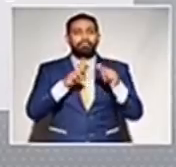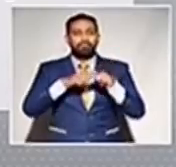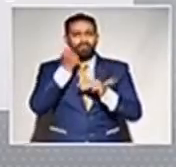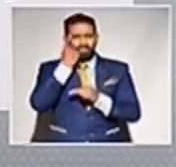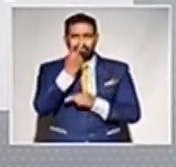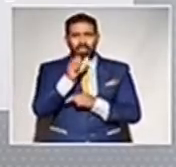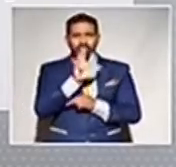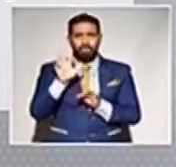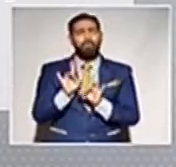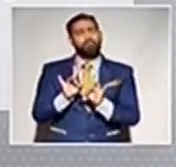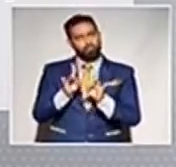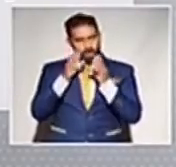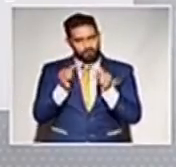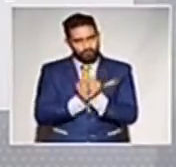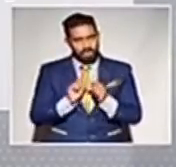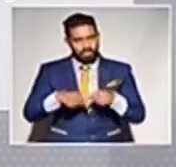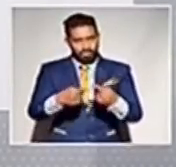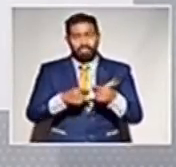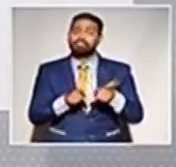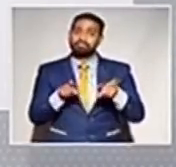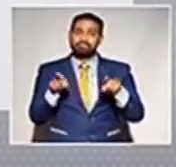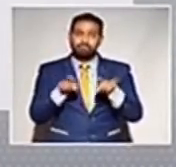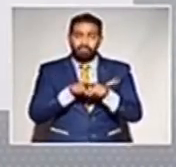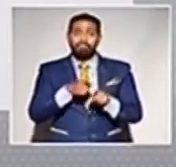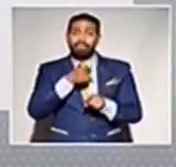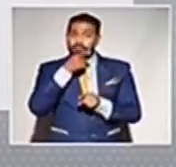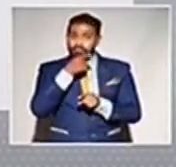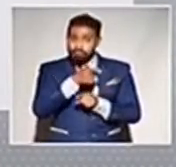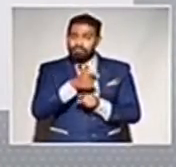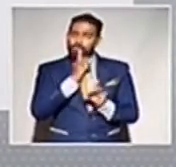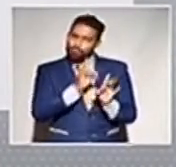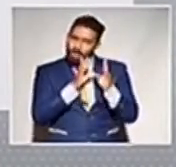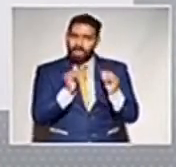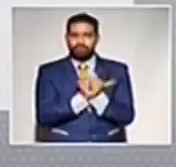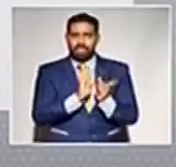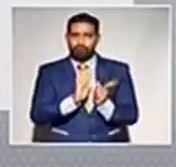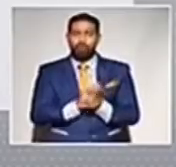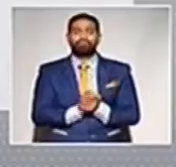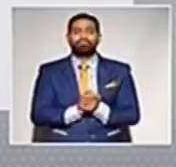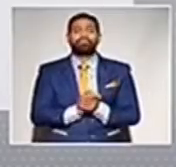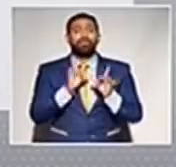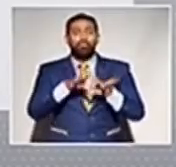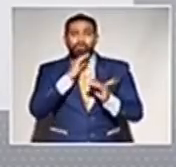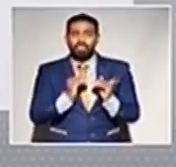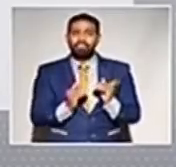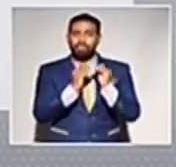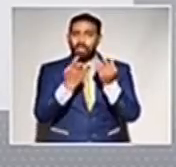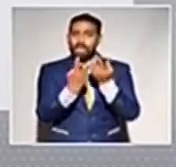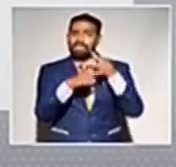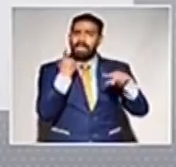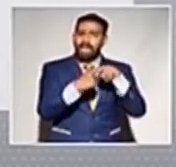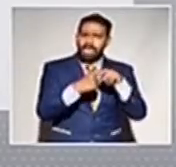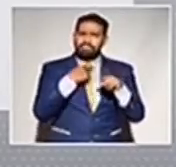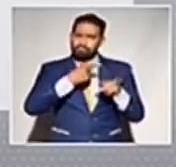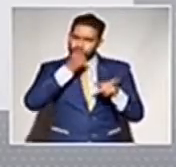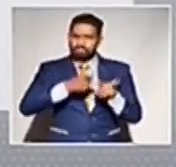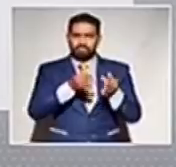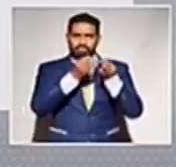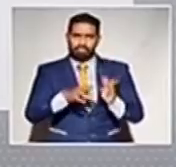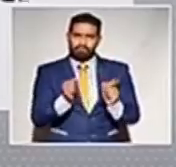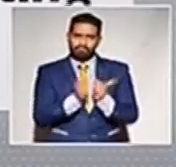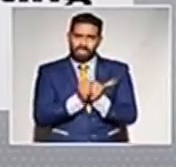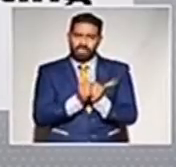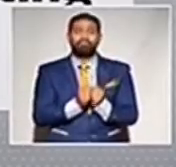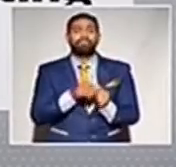that these are adequately mitigated. Implement progressive tax measures that do not further burden people living in poverty.